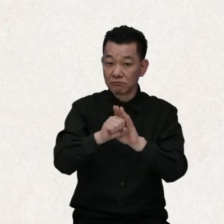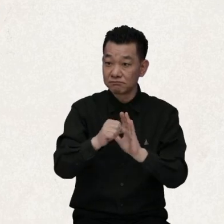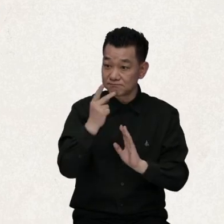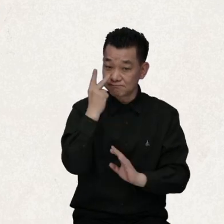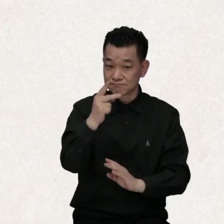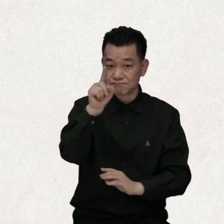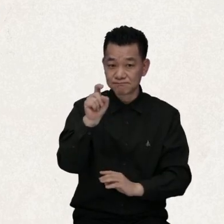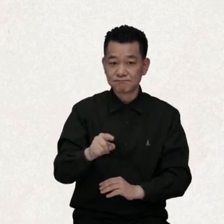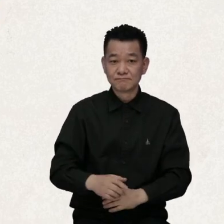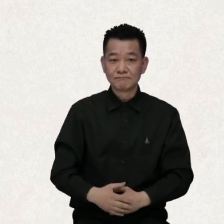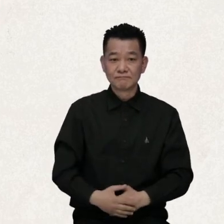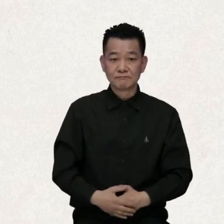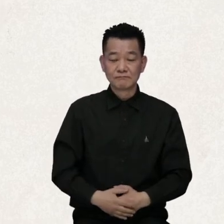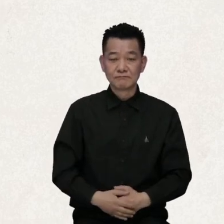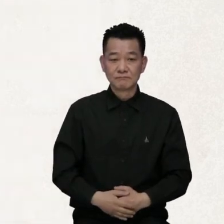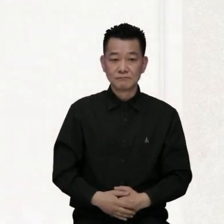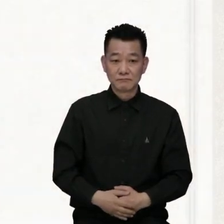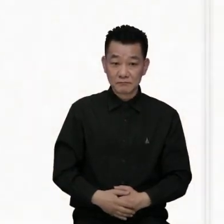US?